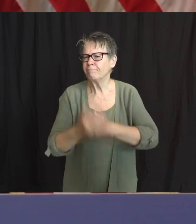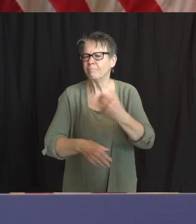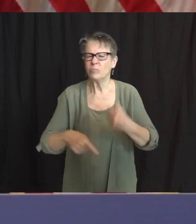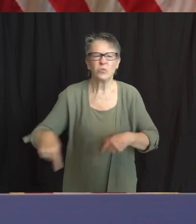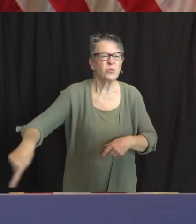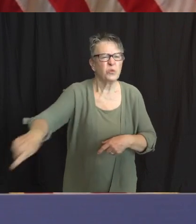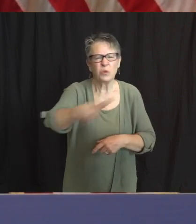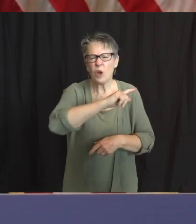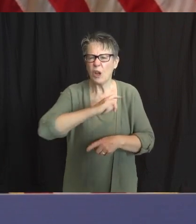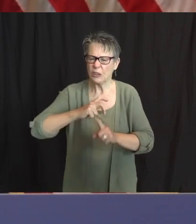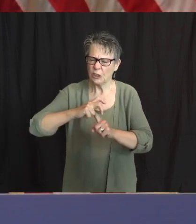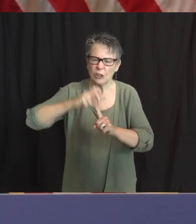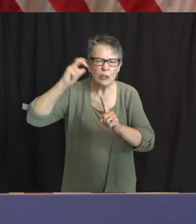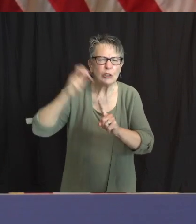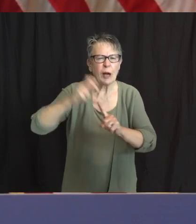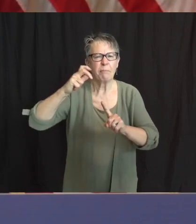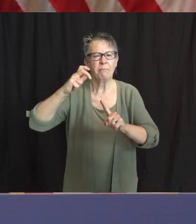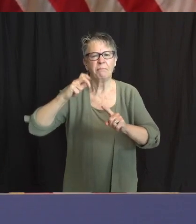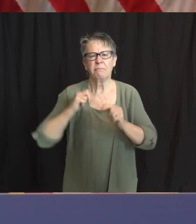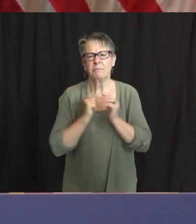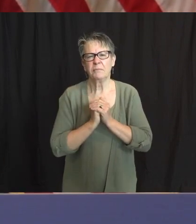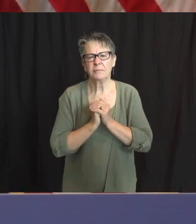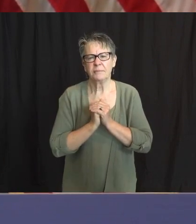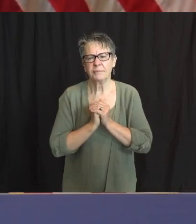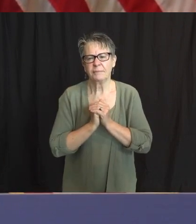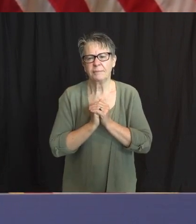now. Let's keep that up. And again, we keep that up,